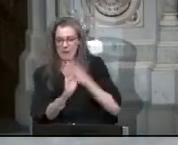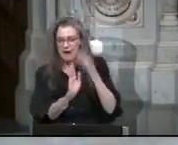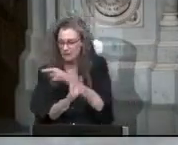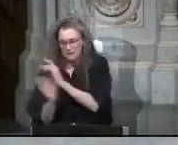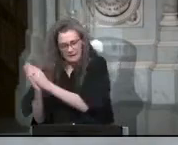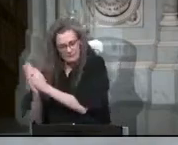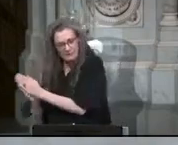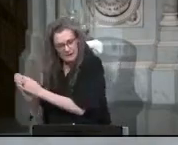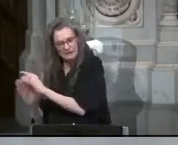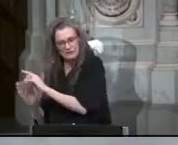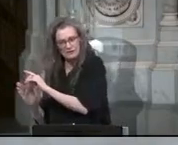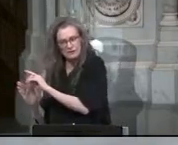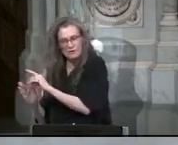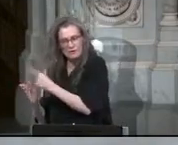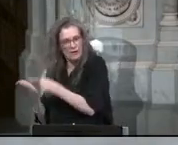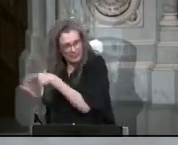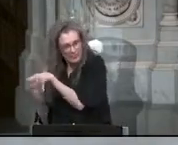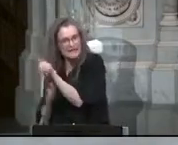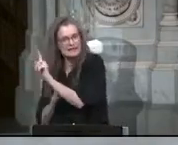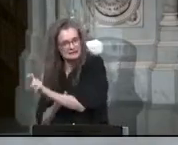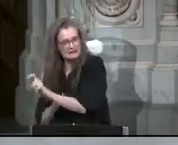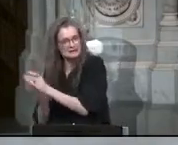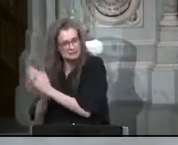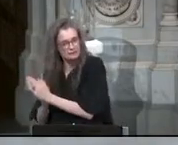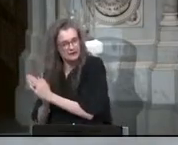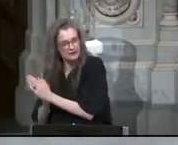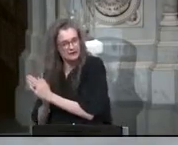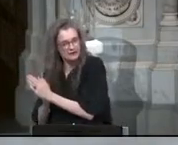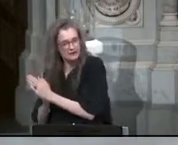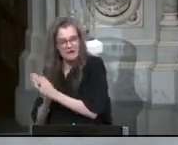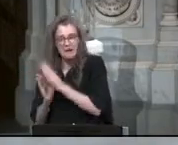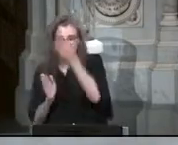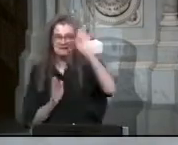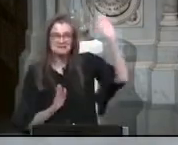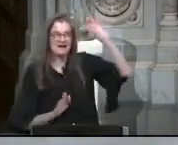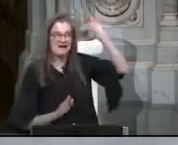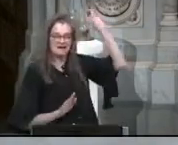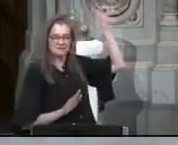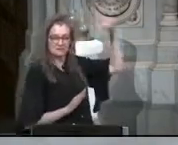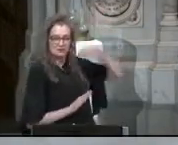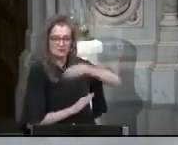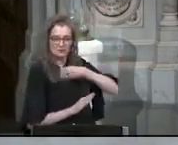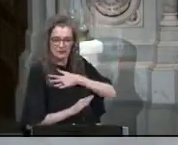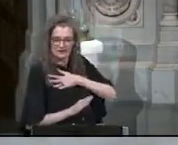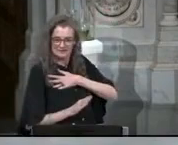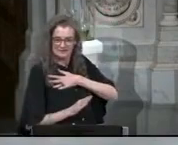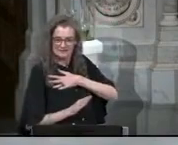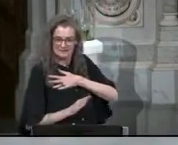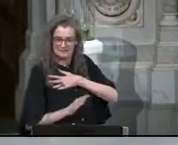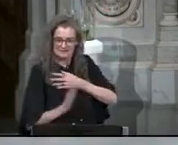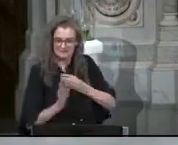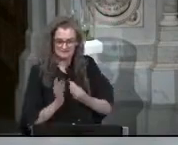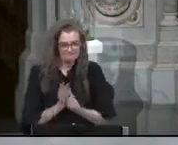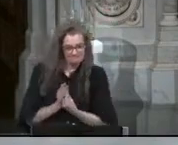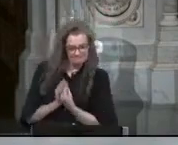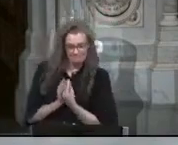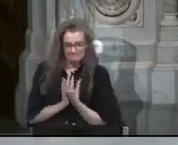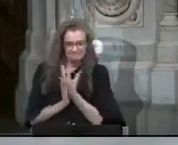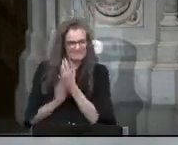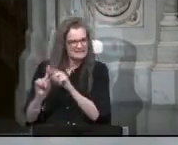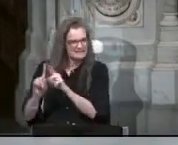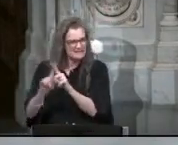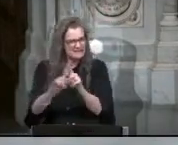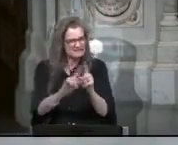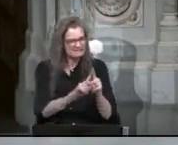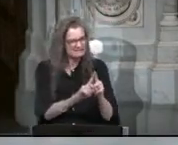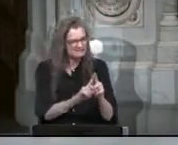and prayed everywhere they were. Because God's grace grows within us in